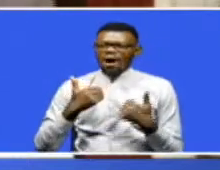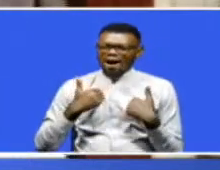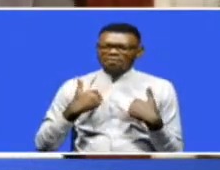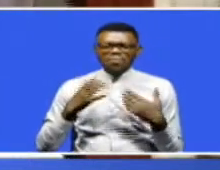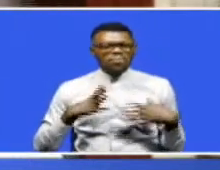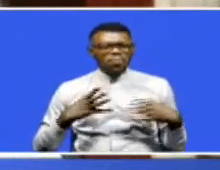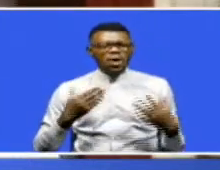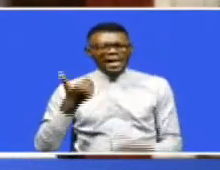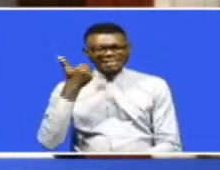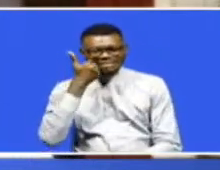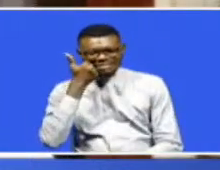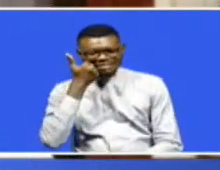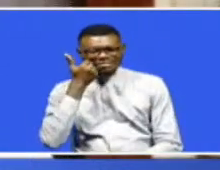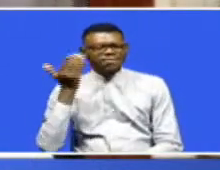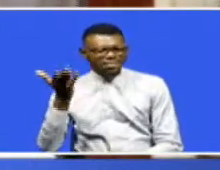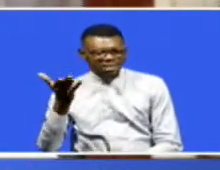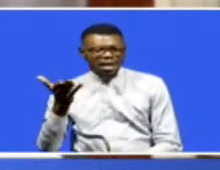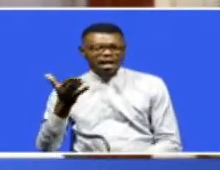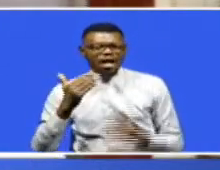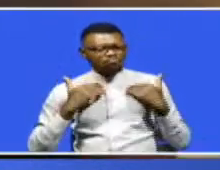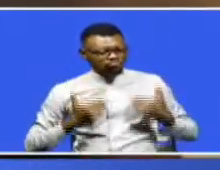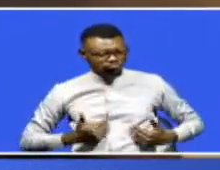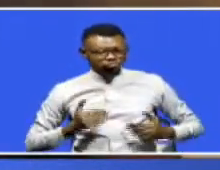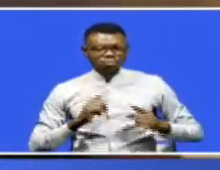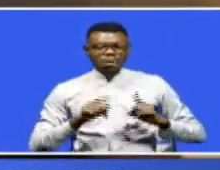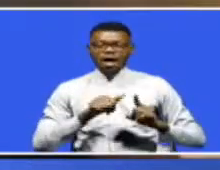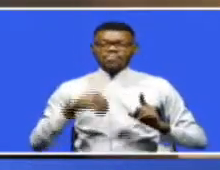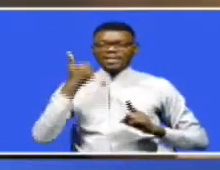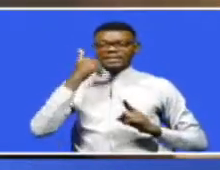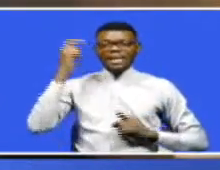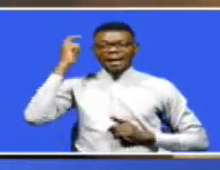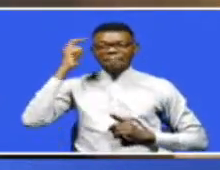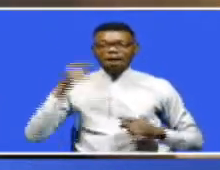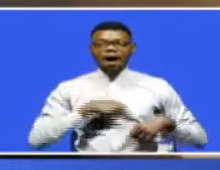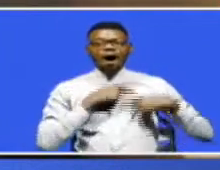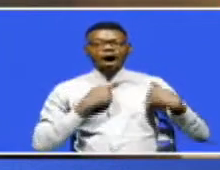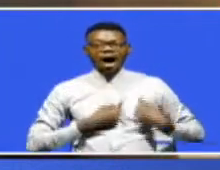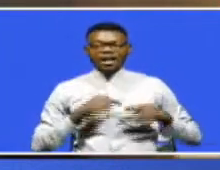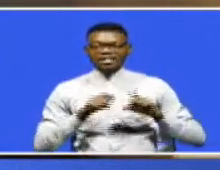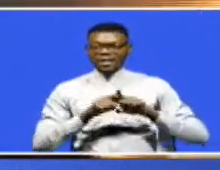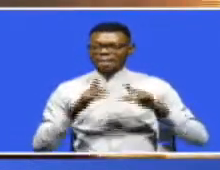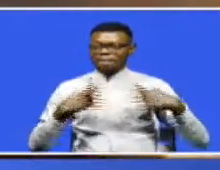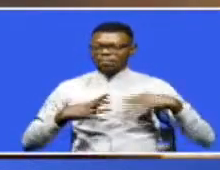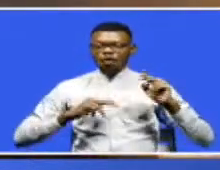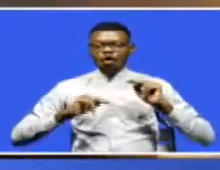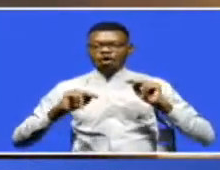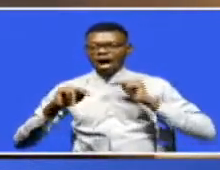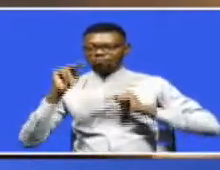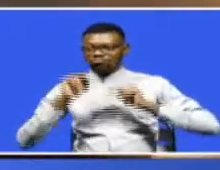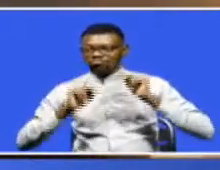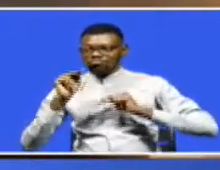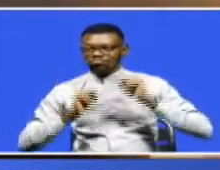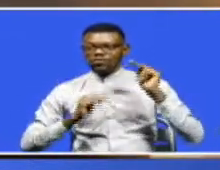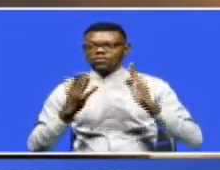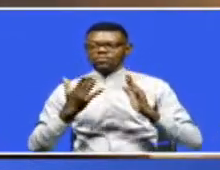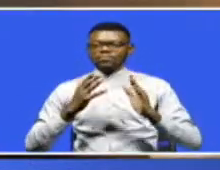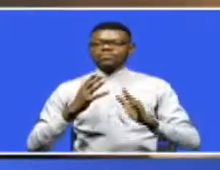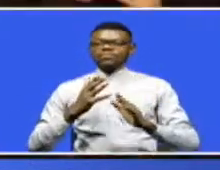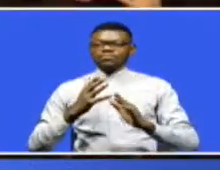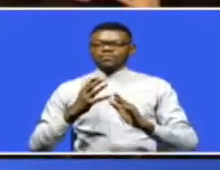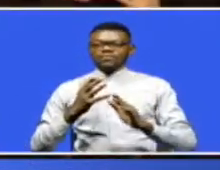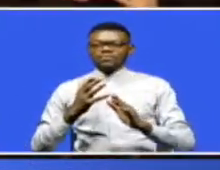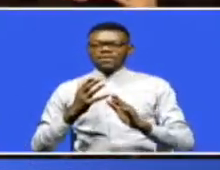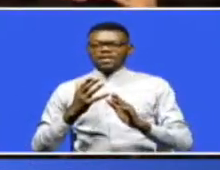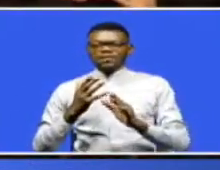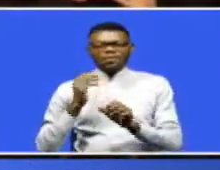many people are sick in their hearts and in their minds. Kwa sasa wamiliki wa hoteli wataendelea kuwahudumia wateja hadi saa